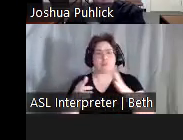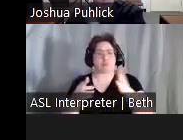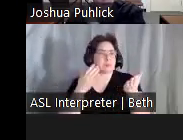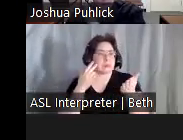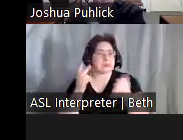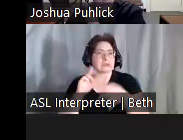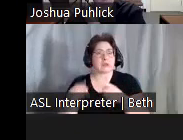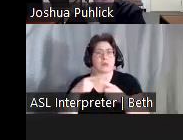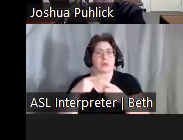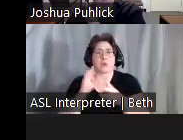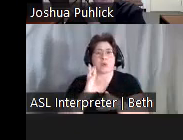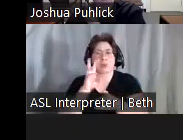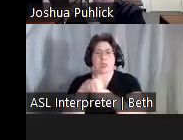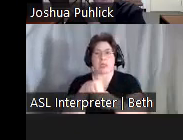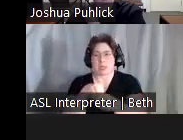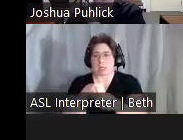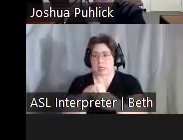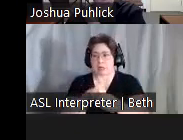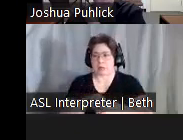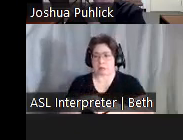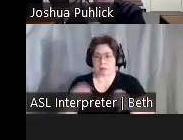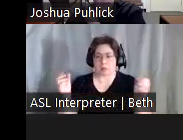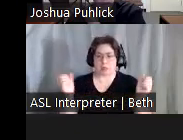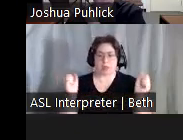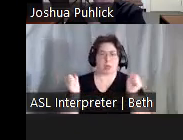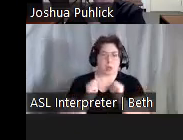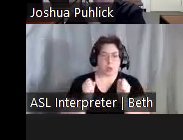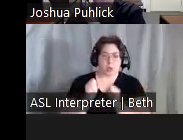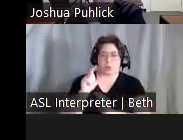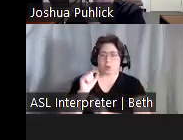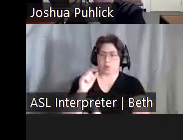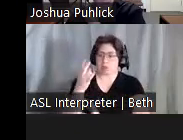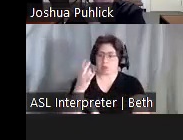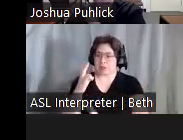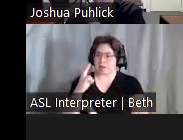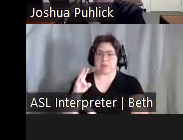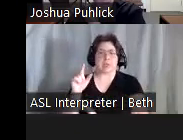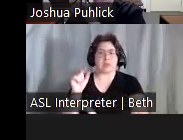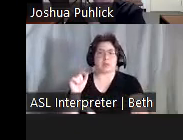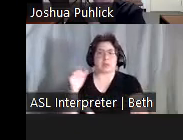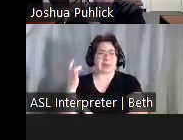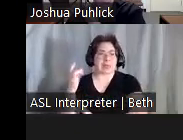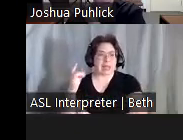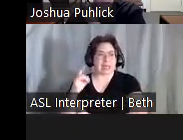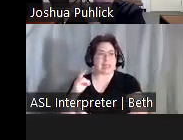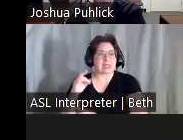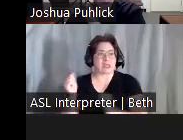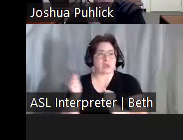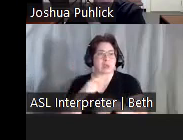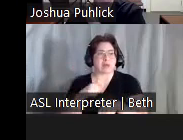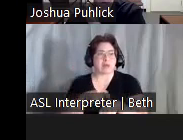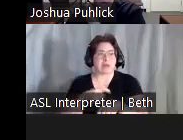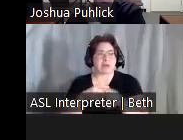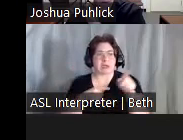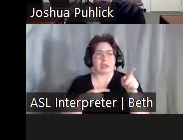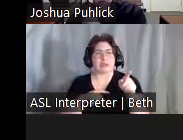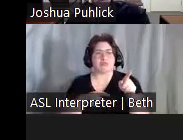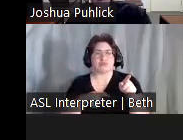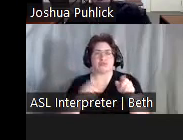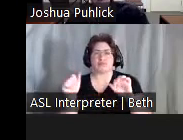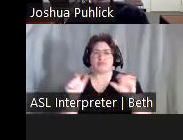of 2017 and 2018, that's when we implemented